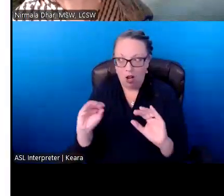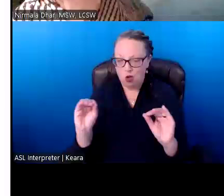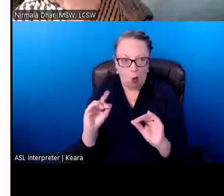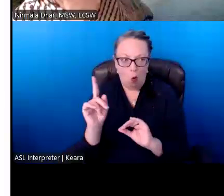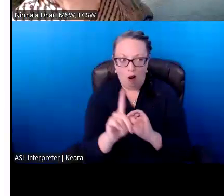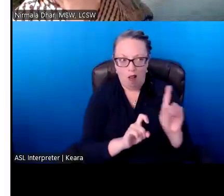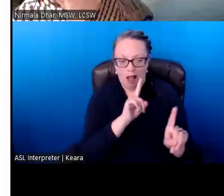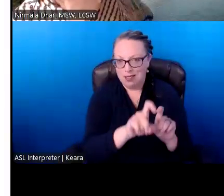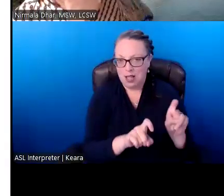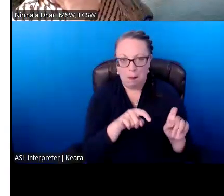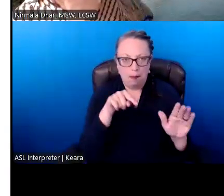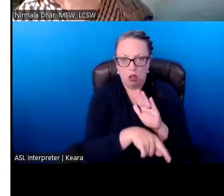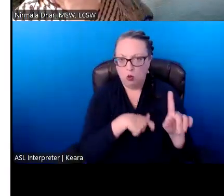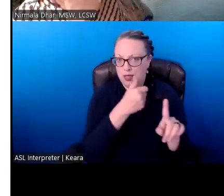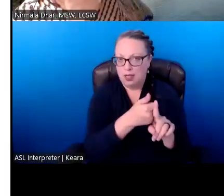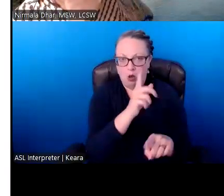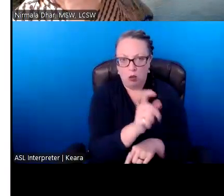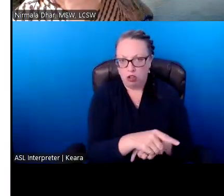question.